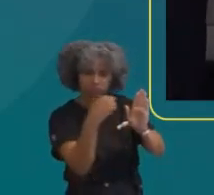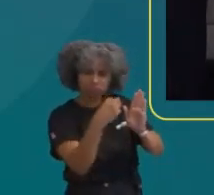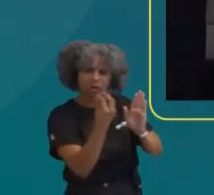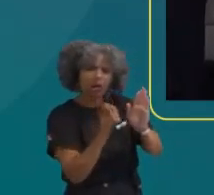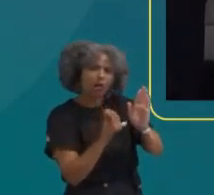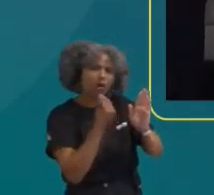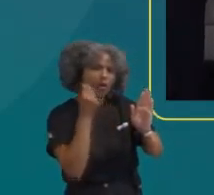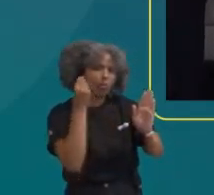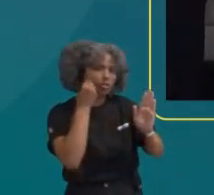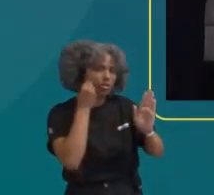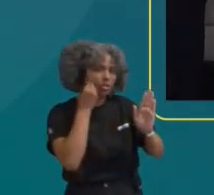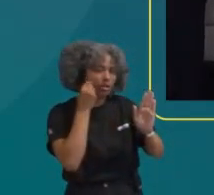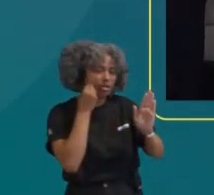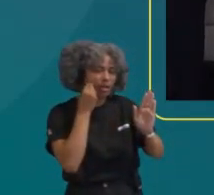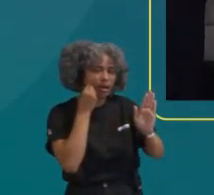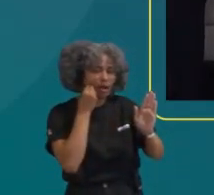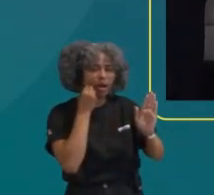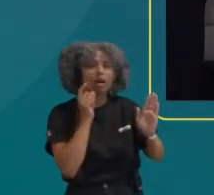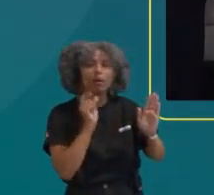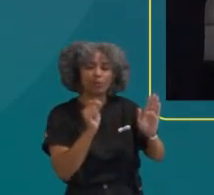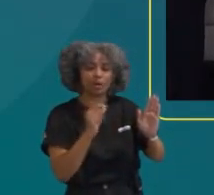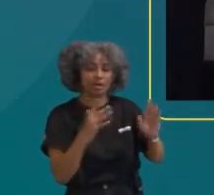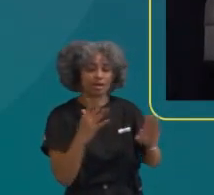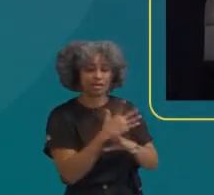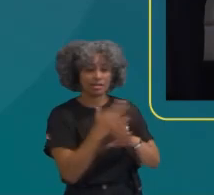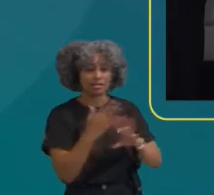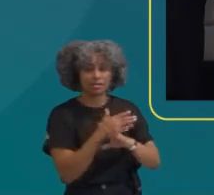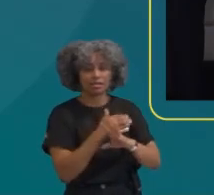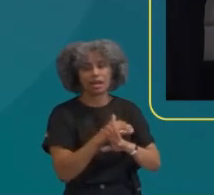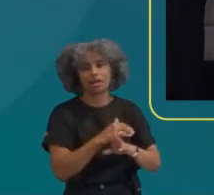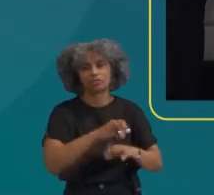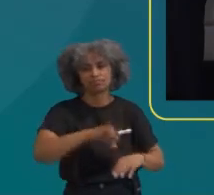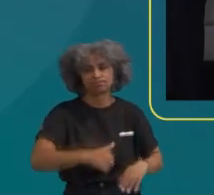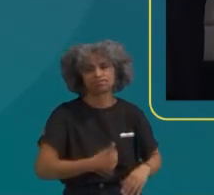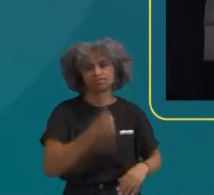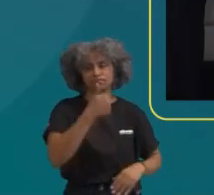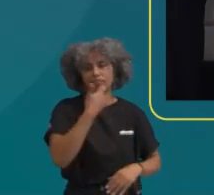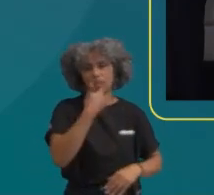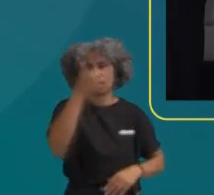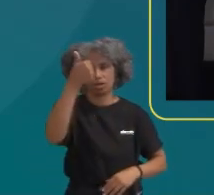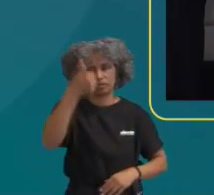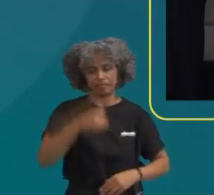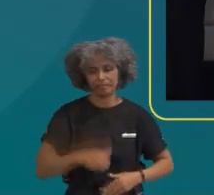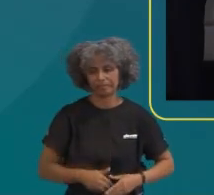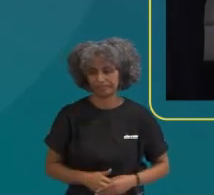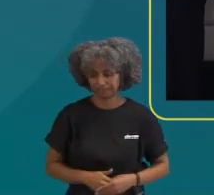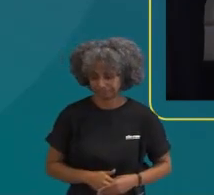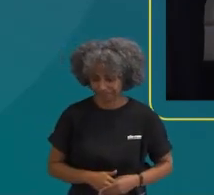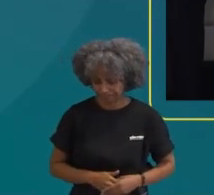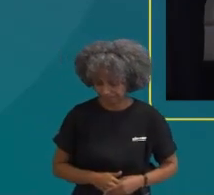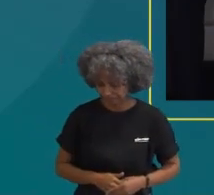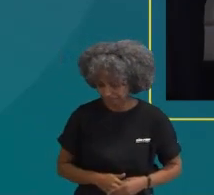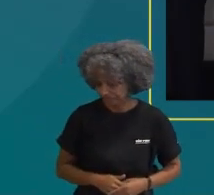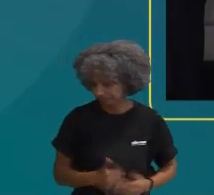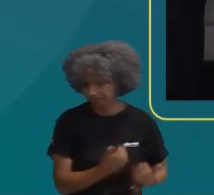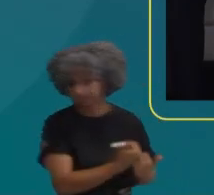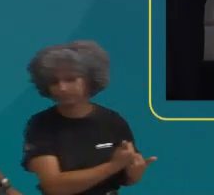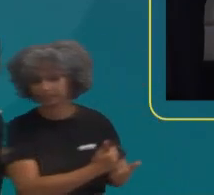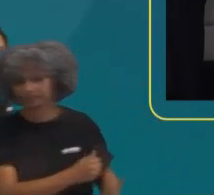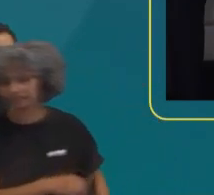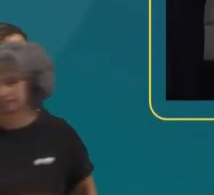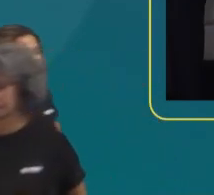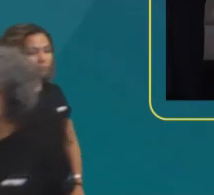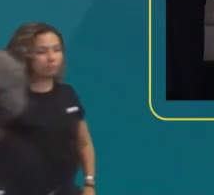We actually have many canals inside the city. And one of the important canals is called the Thevara Perandur Canal, where the